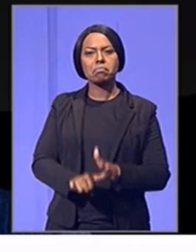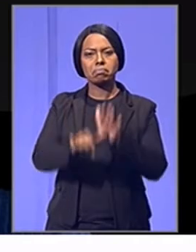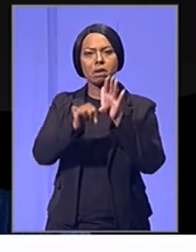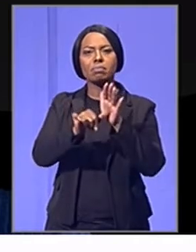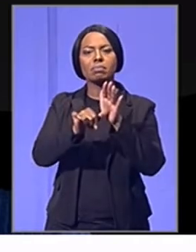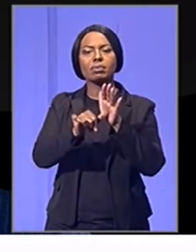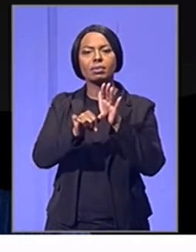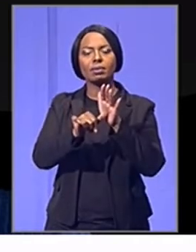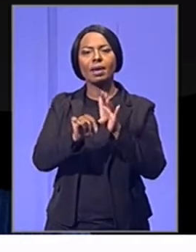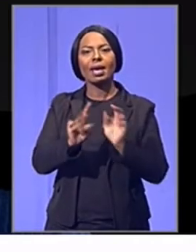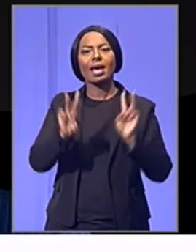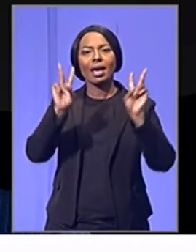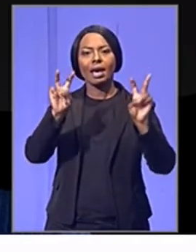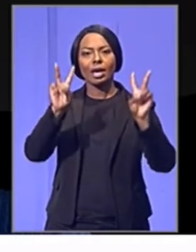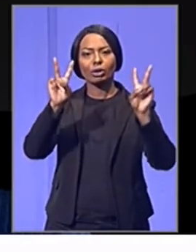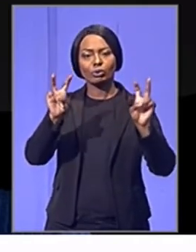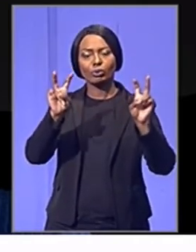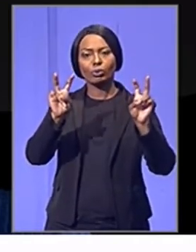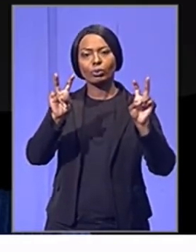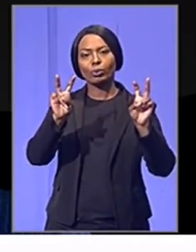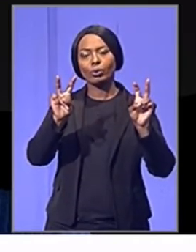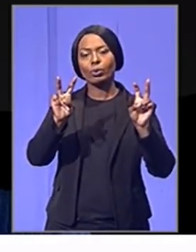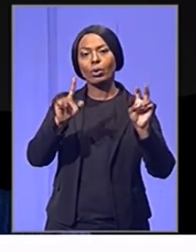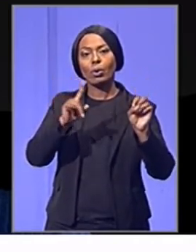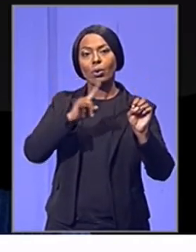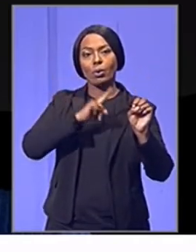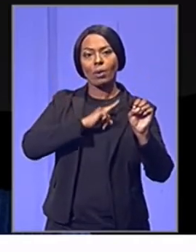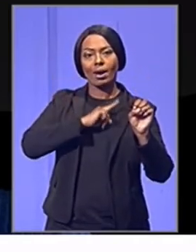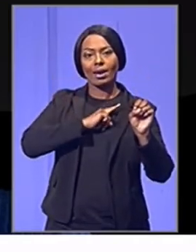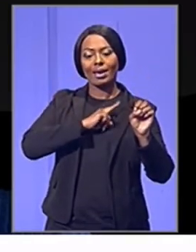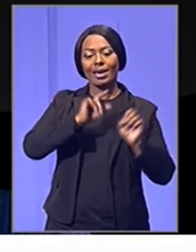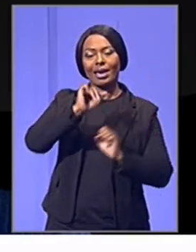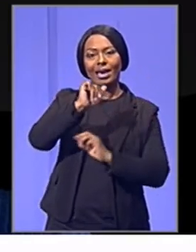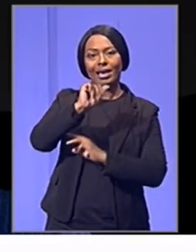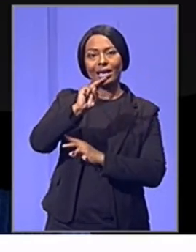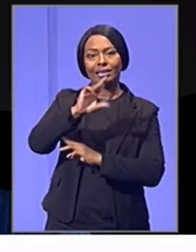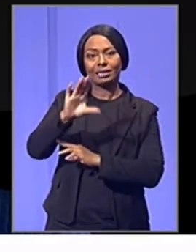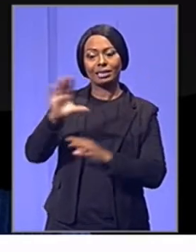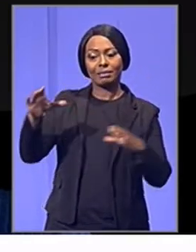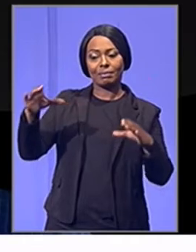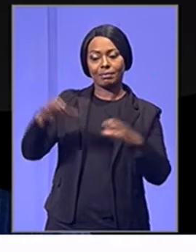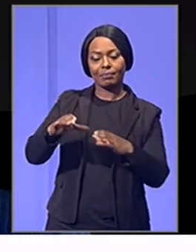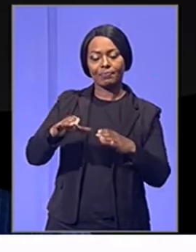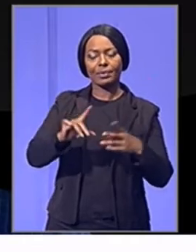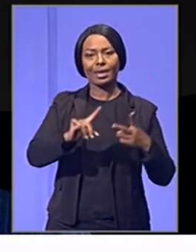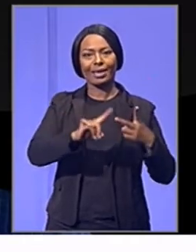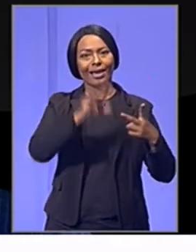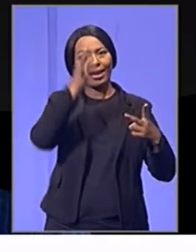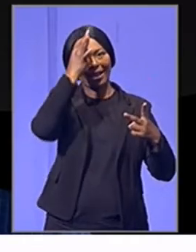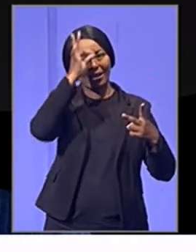that the ANC and of course the government have been